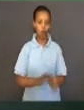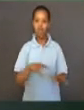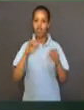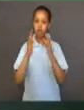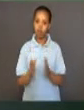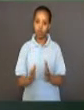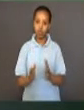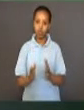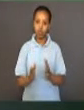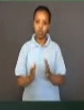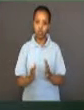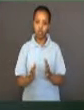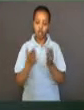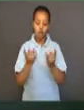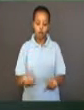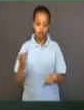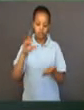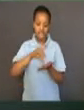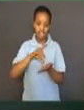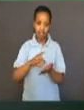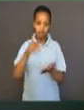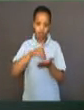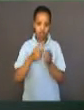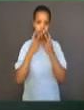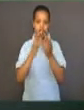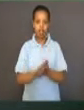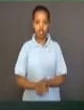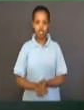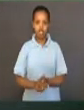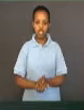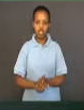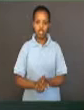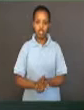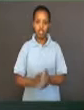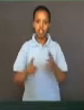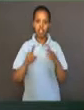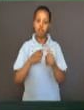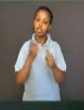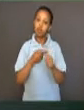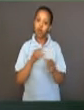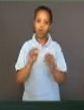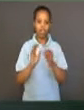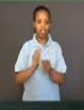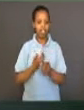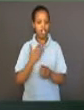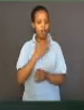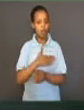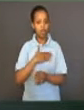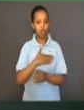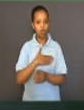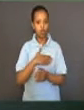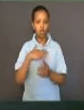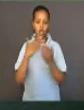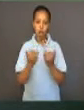Students, let us review. For our first activity, please answer the